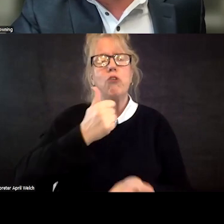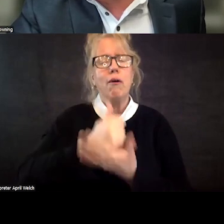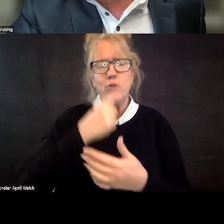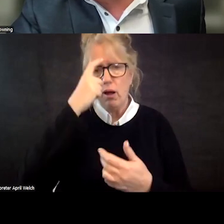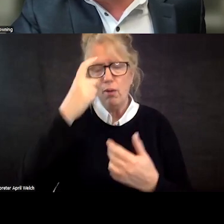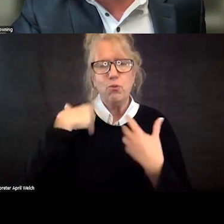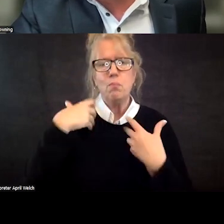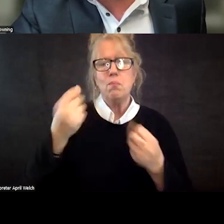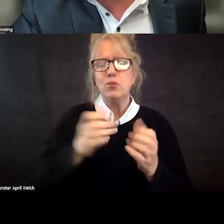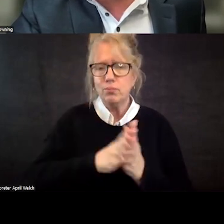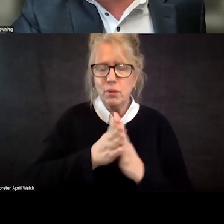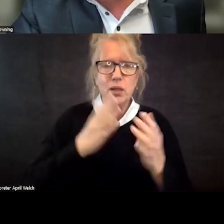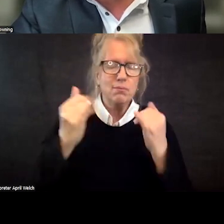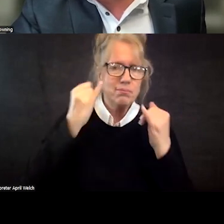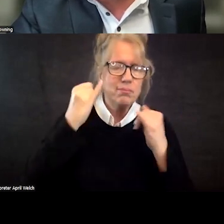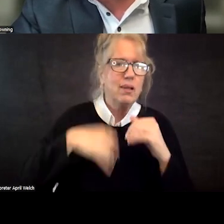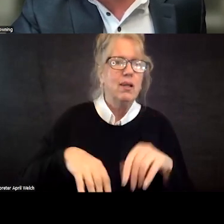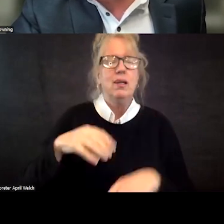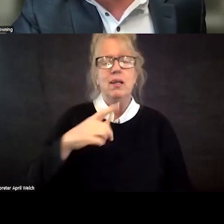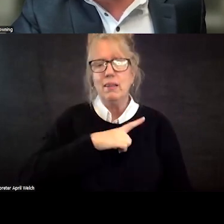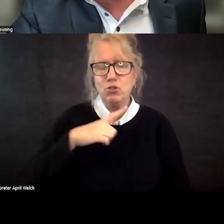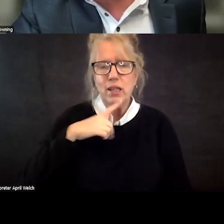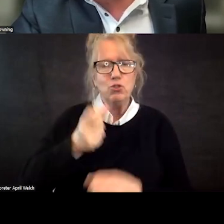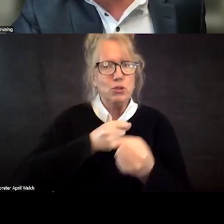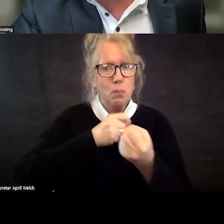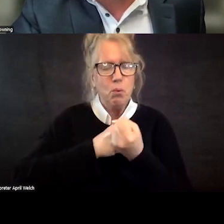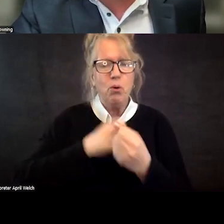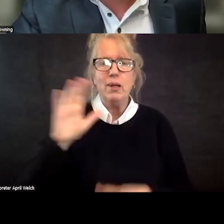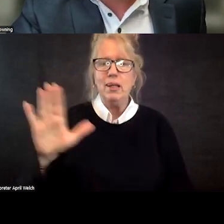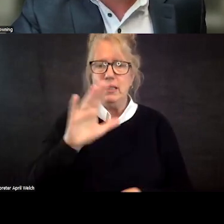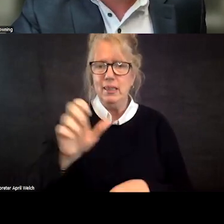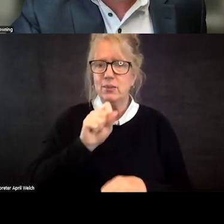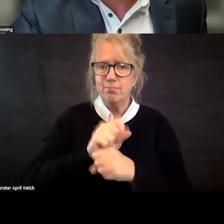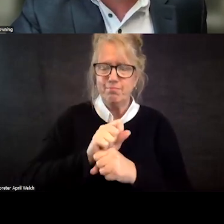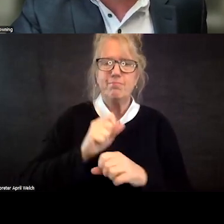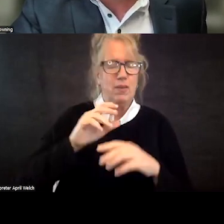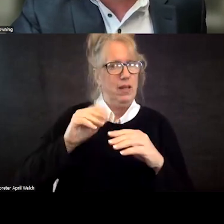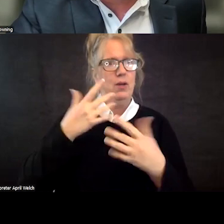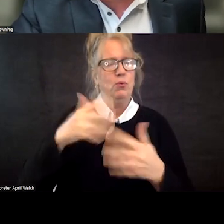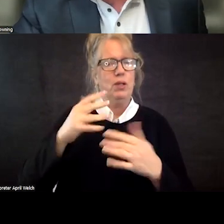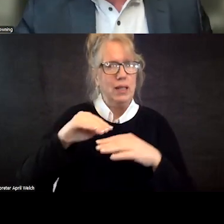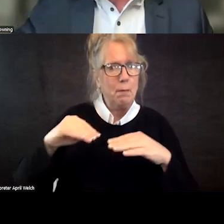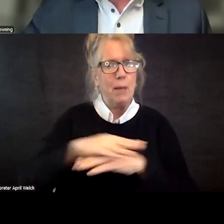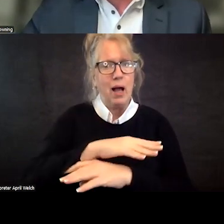initiatives through different legislation and the support and impact that he's had.